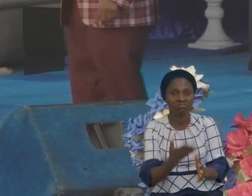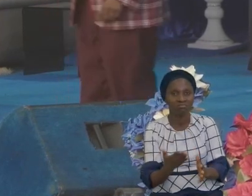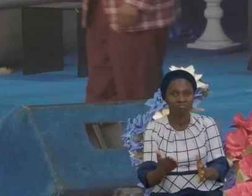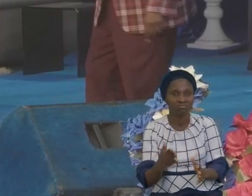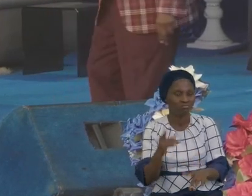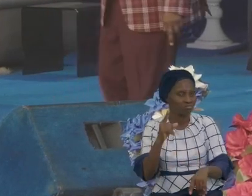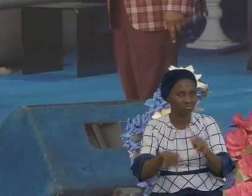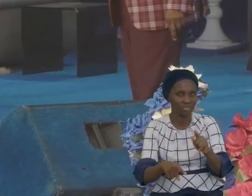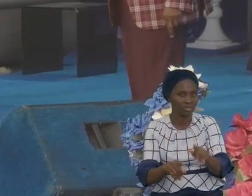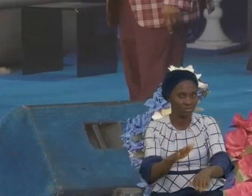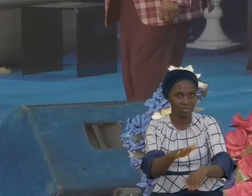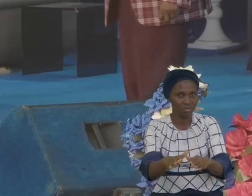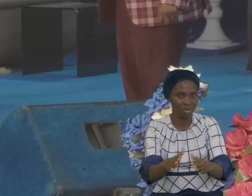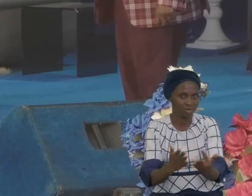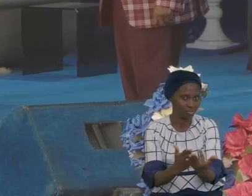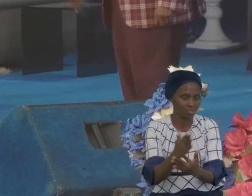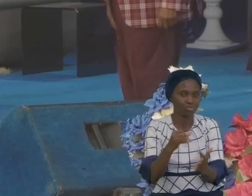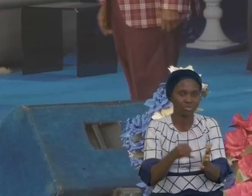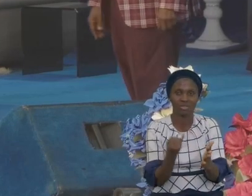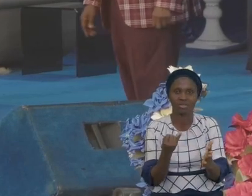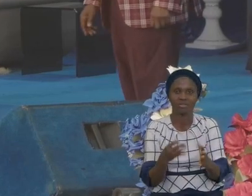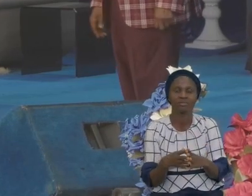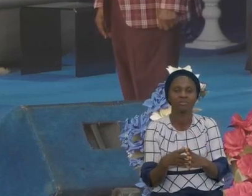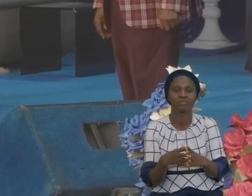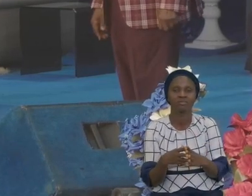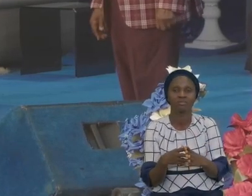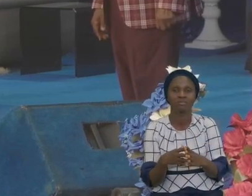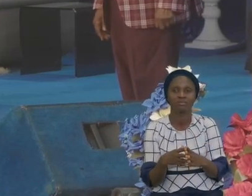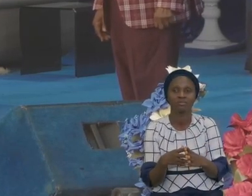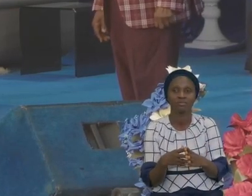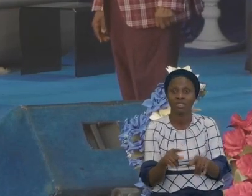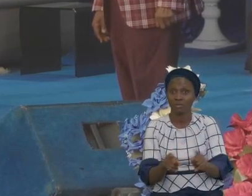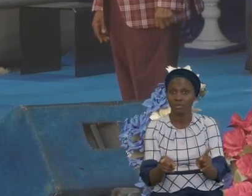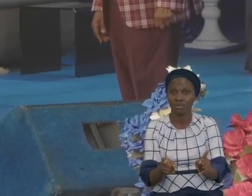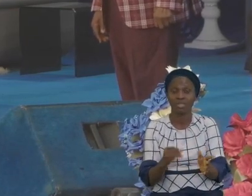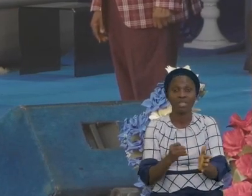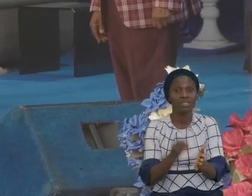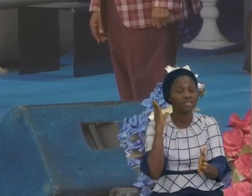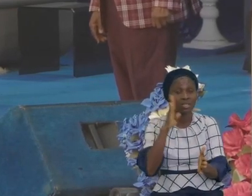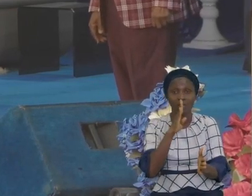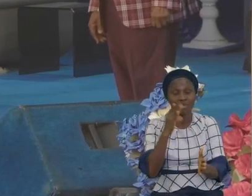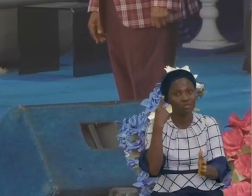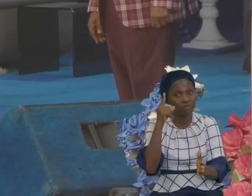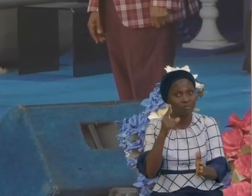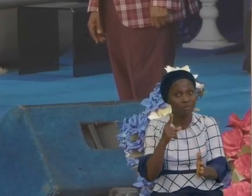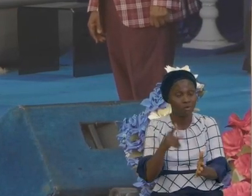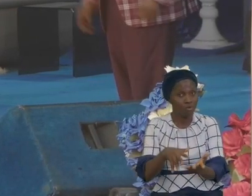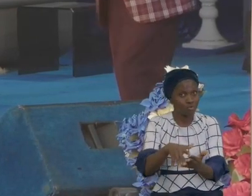But it shall be for those the wayfaring men.